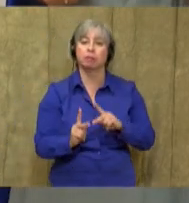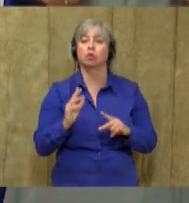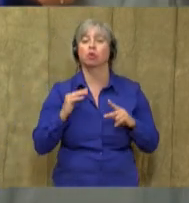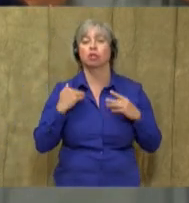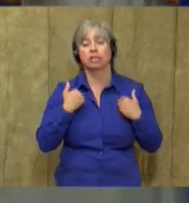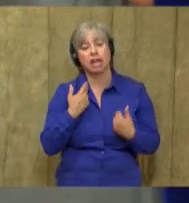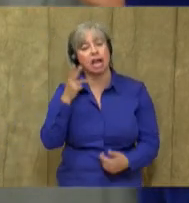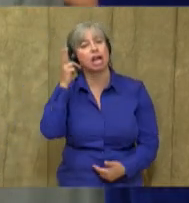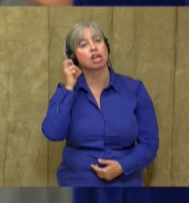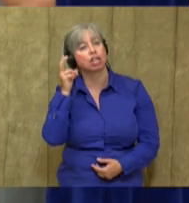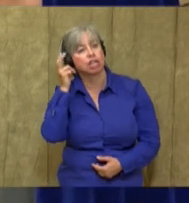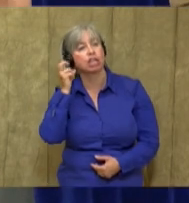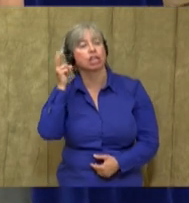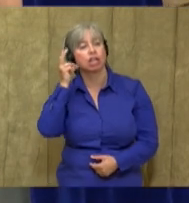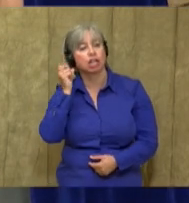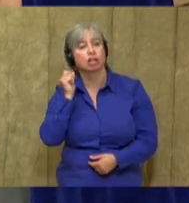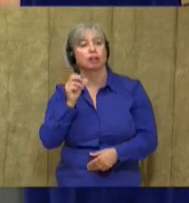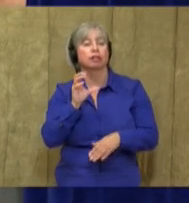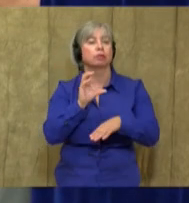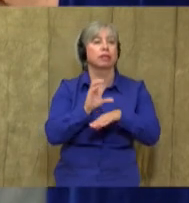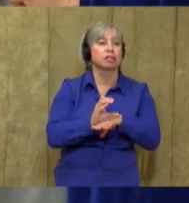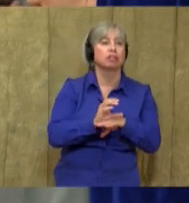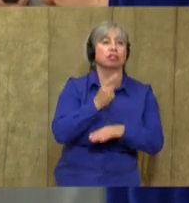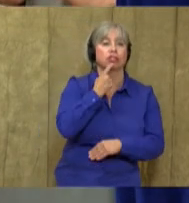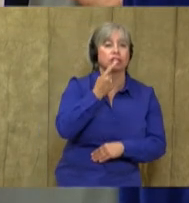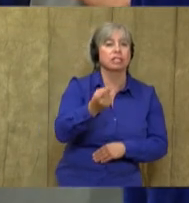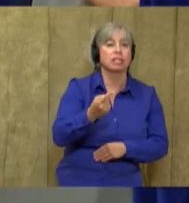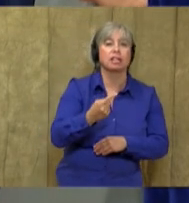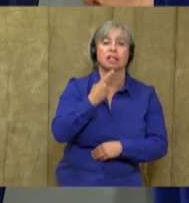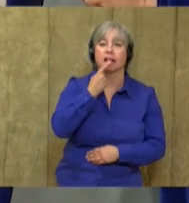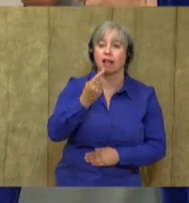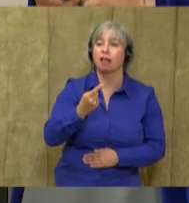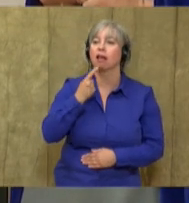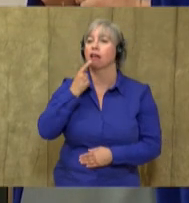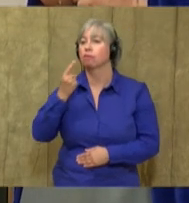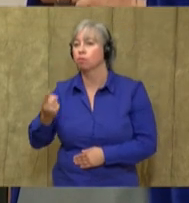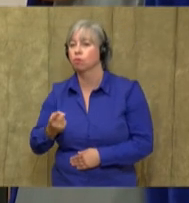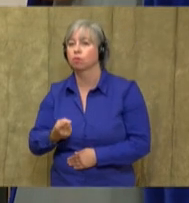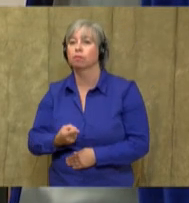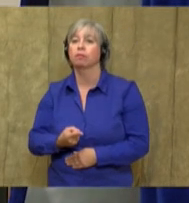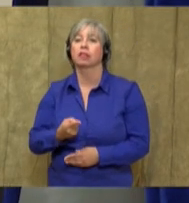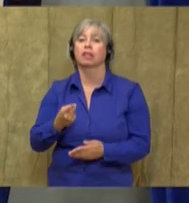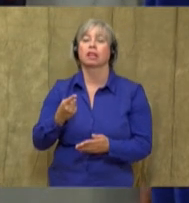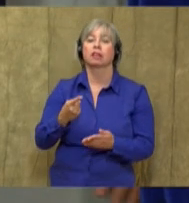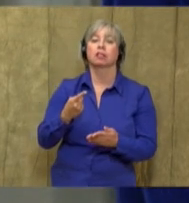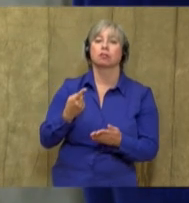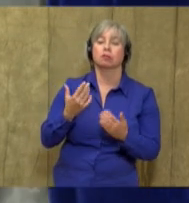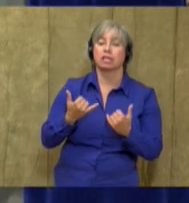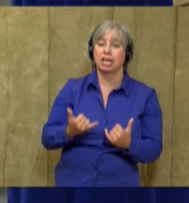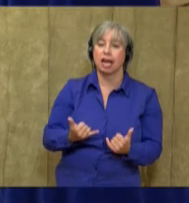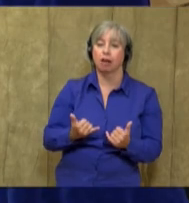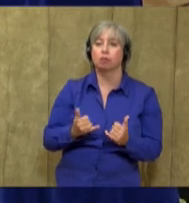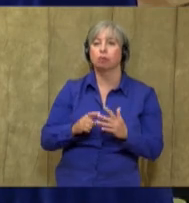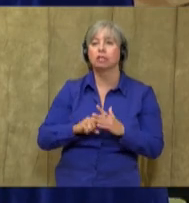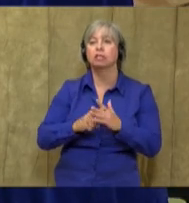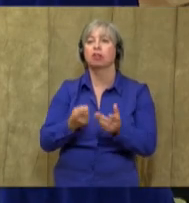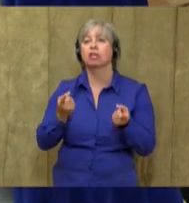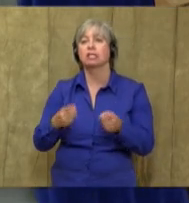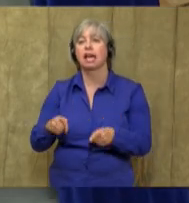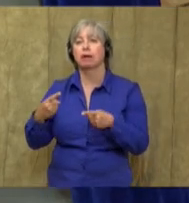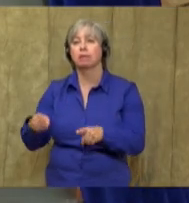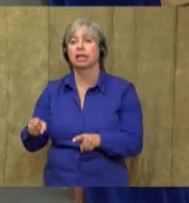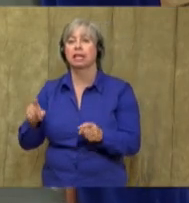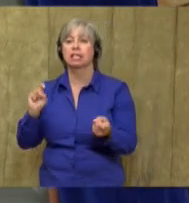not going to quite believe everything that the church is saying. So something's going to happen called the Reformation, and it's actually going